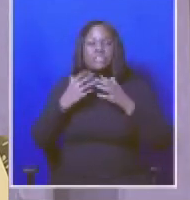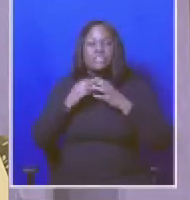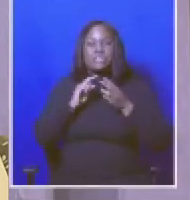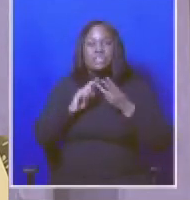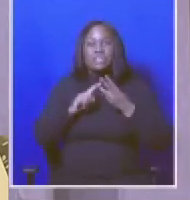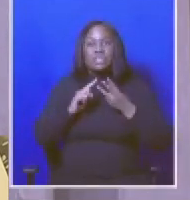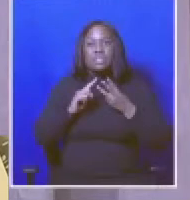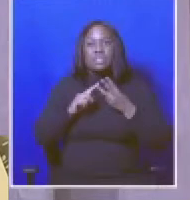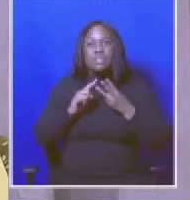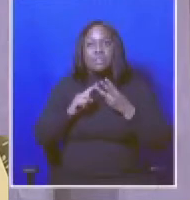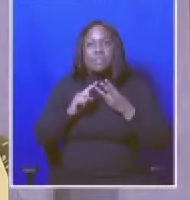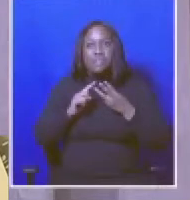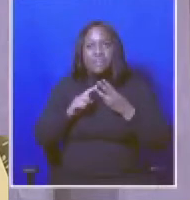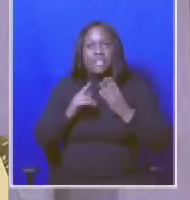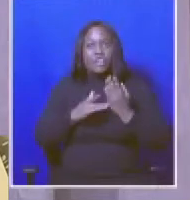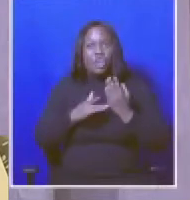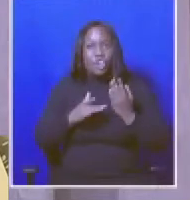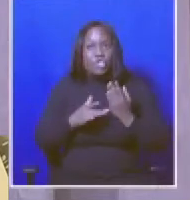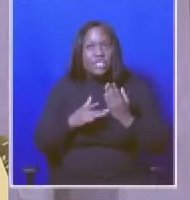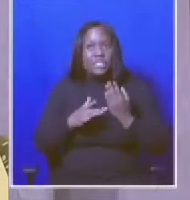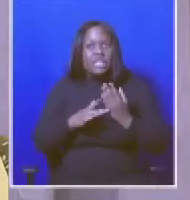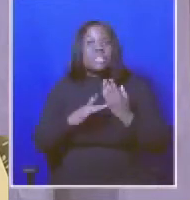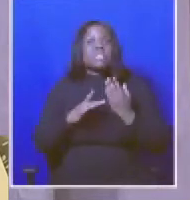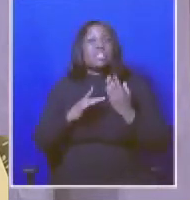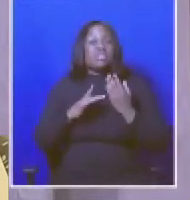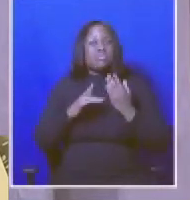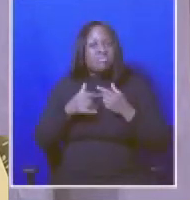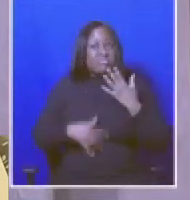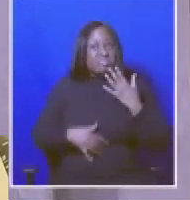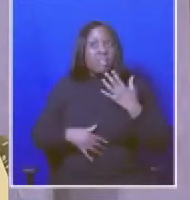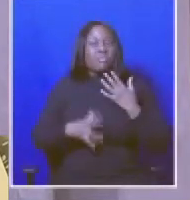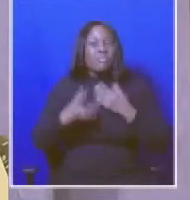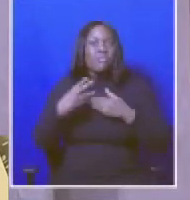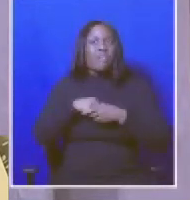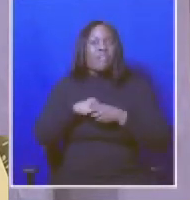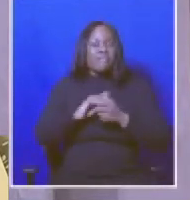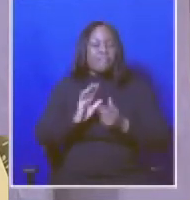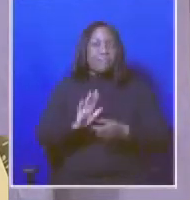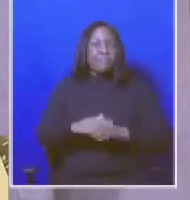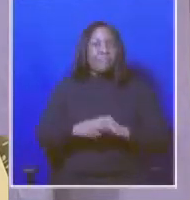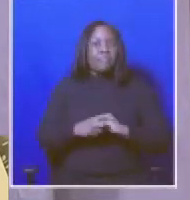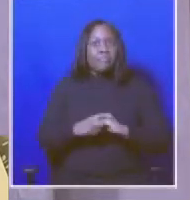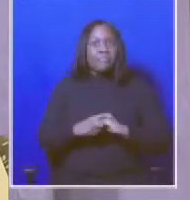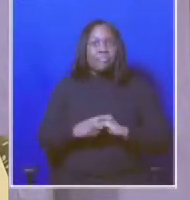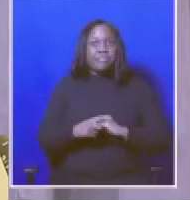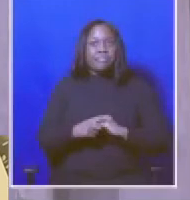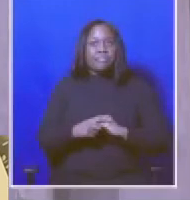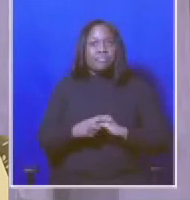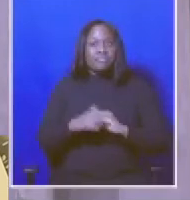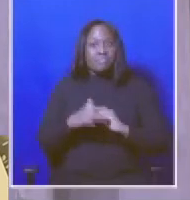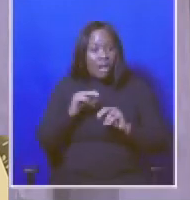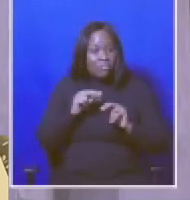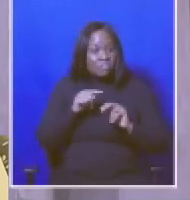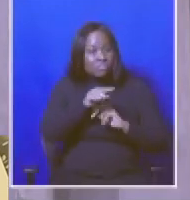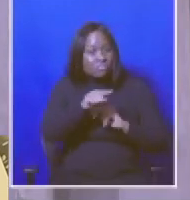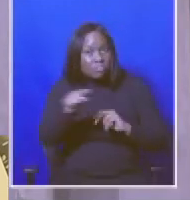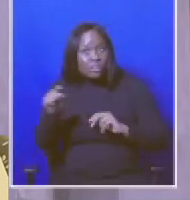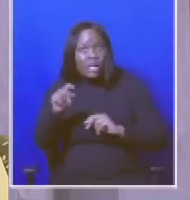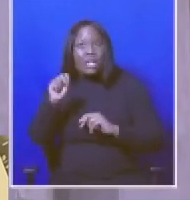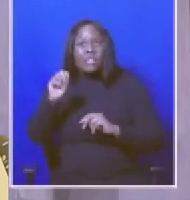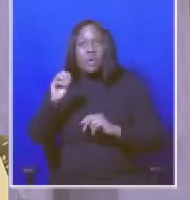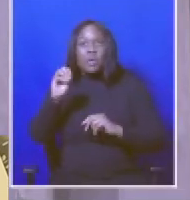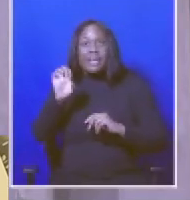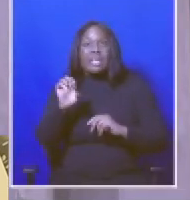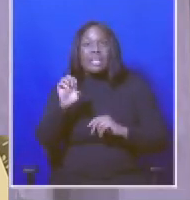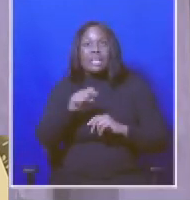technology, telecommunications, amongst others. In order to closely monitor the performance of